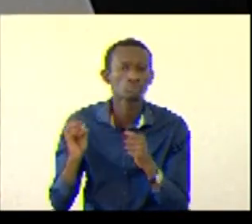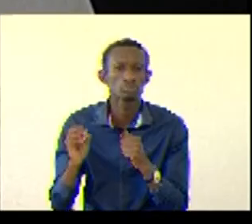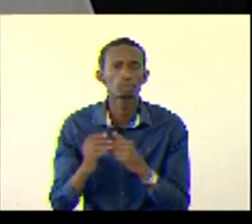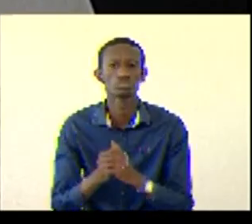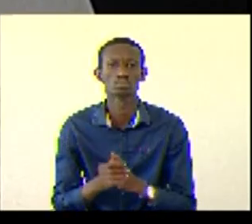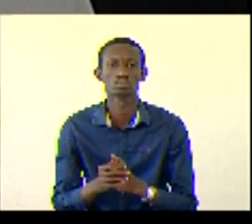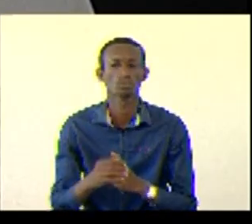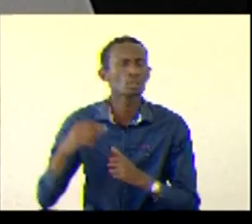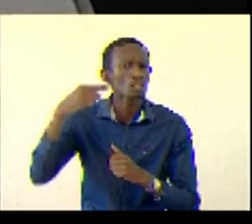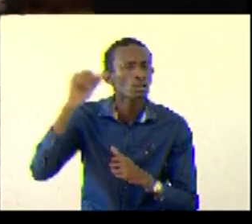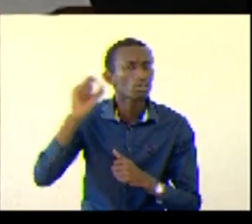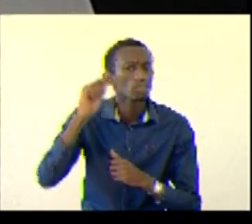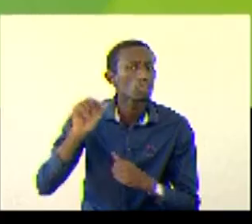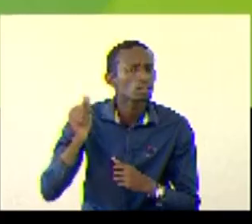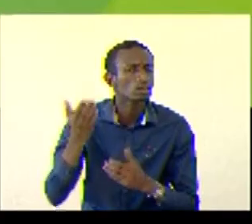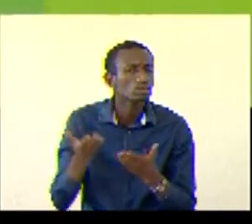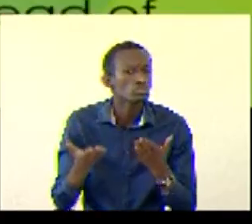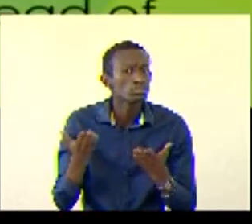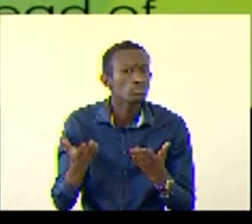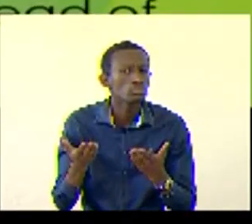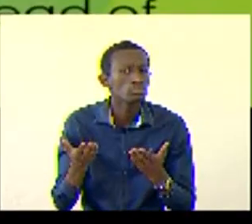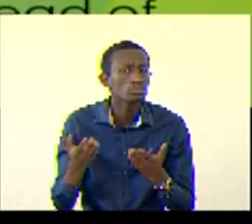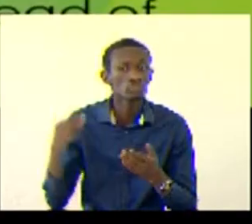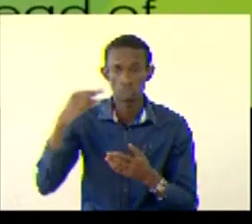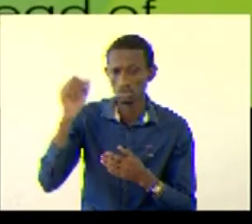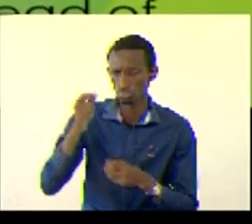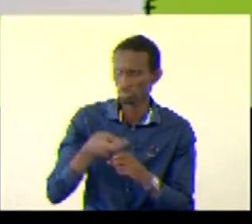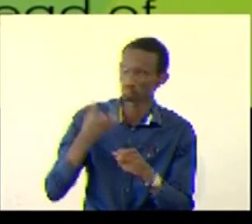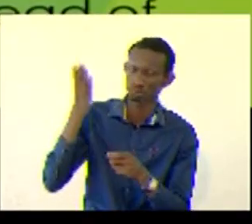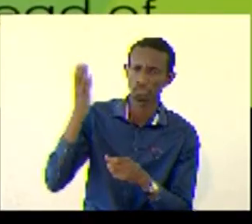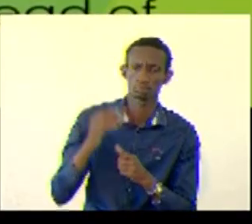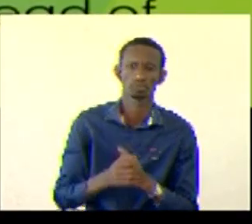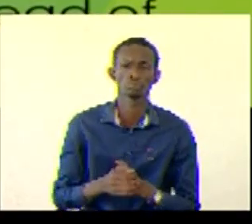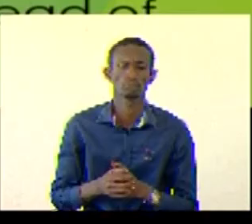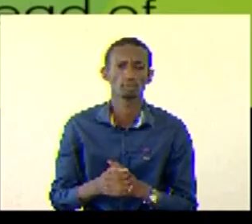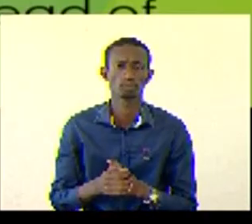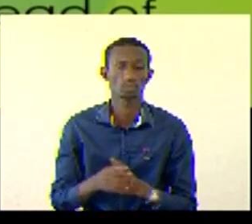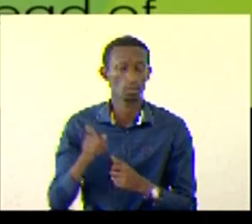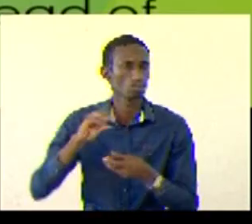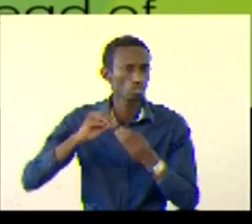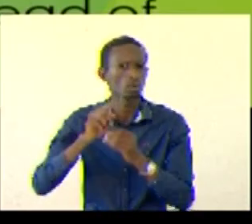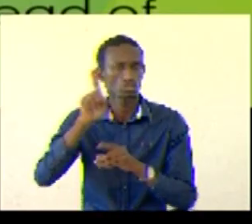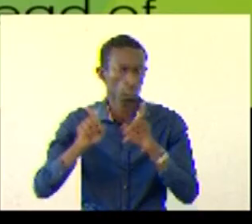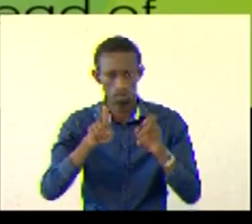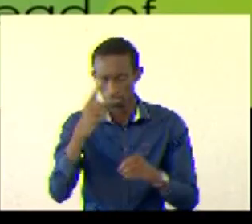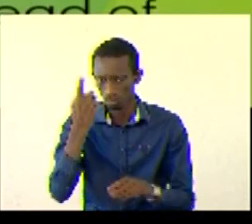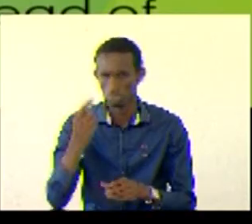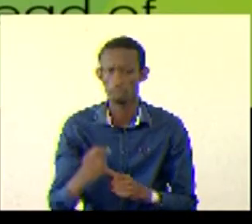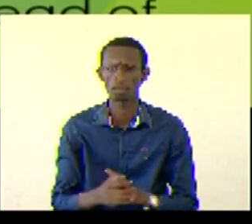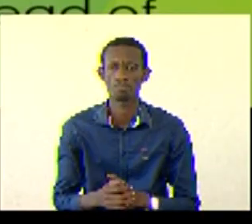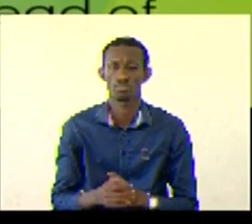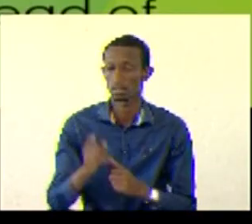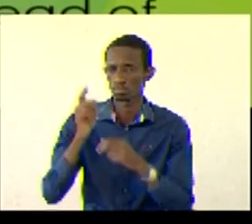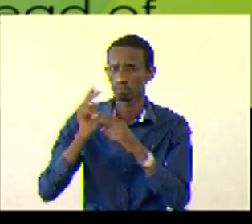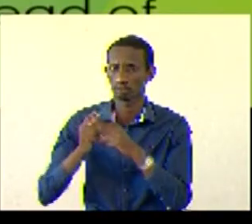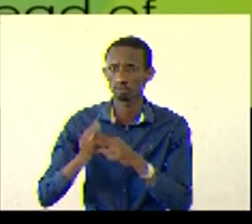The gas is produced in the reaction. That is the first question. Name the